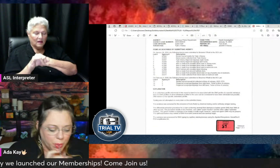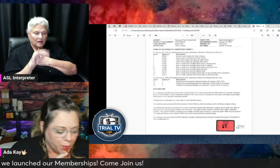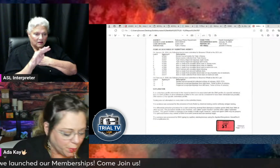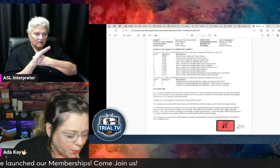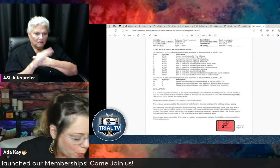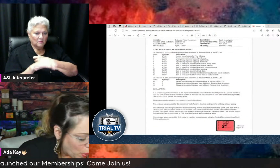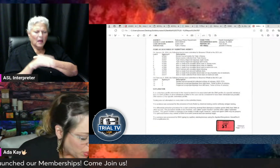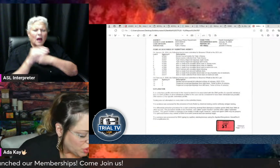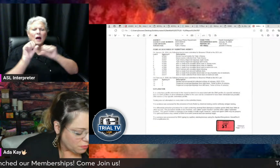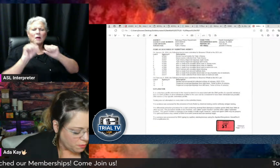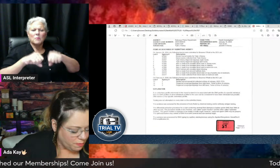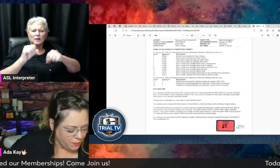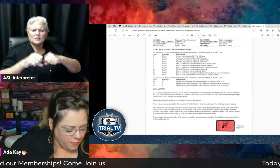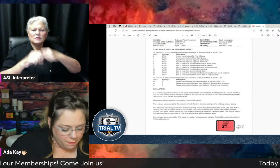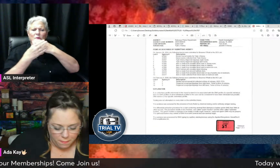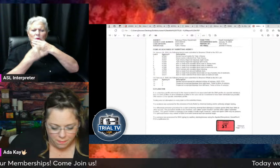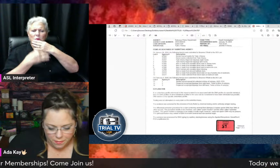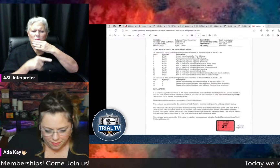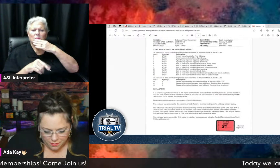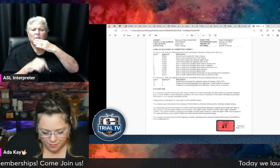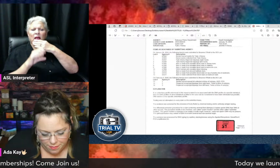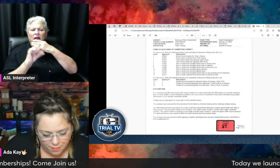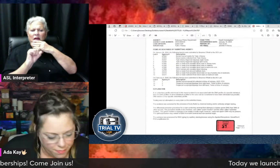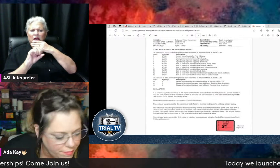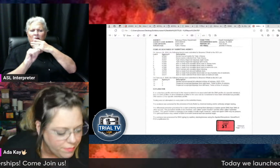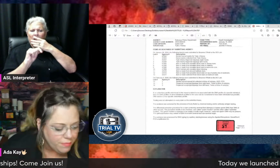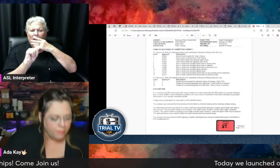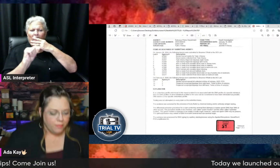jewelry box in the bedroom.